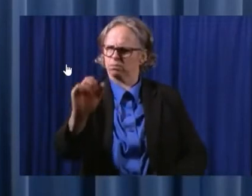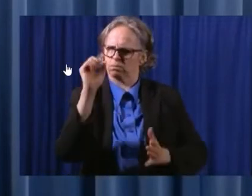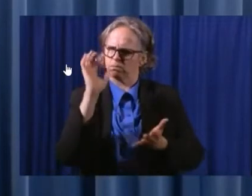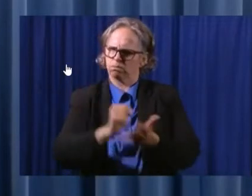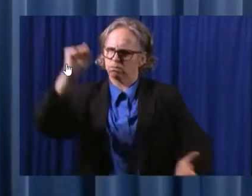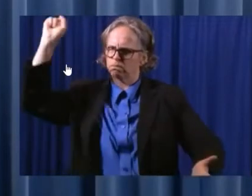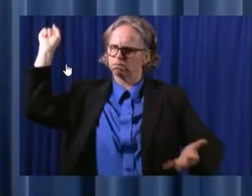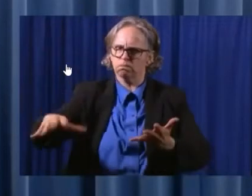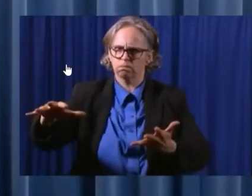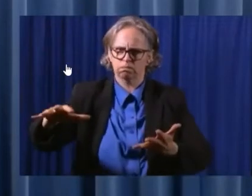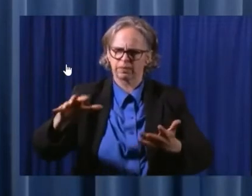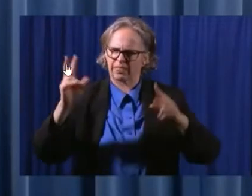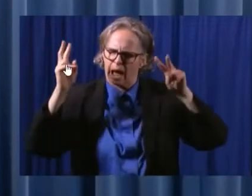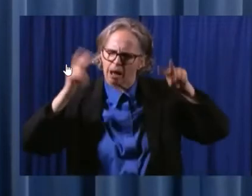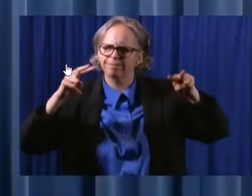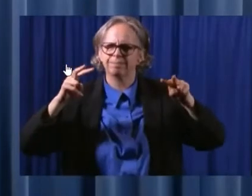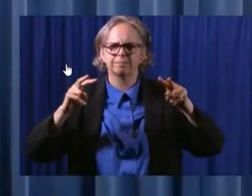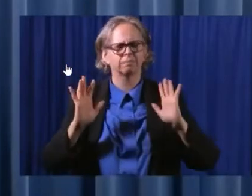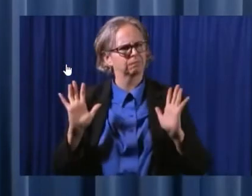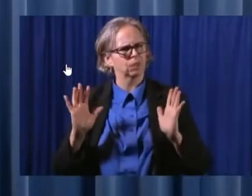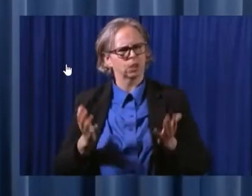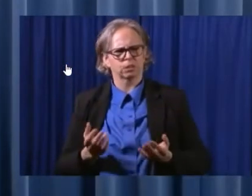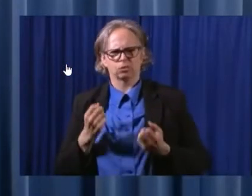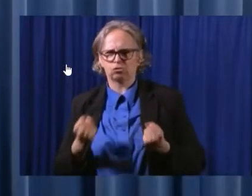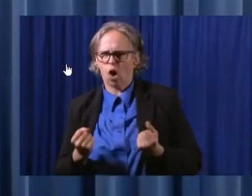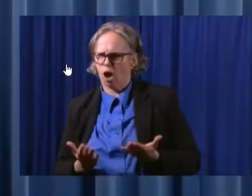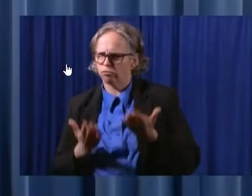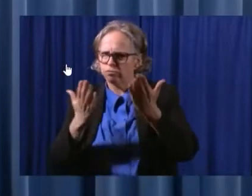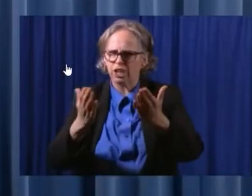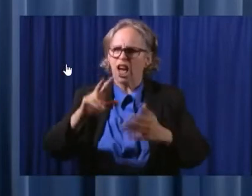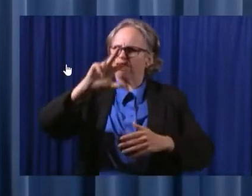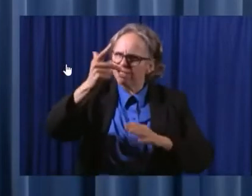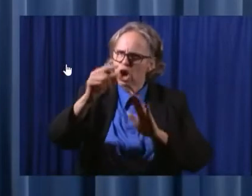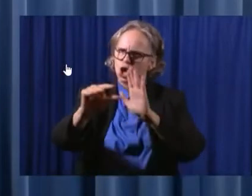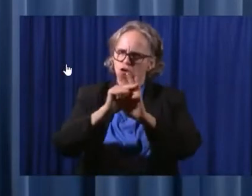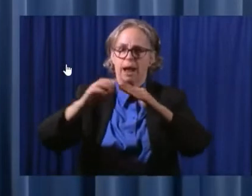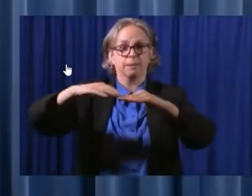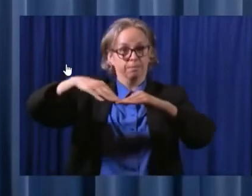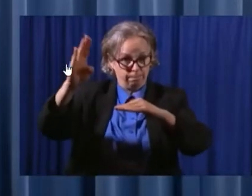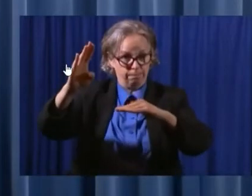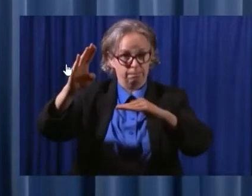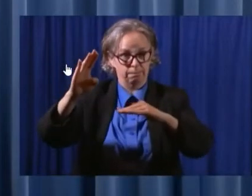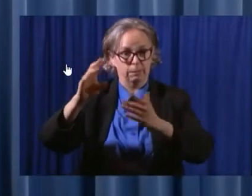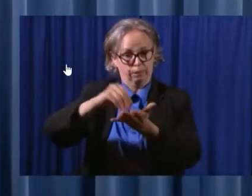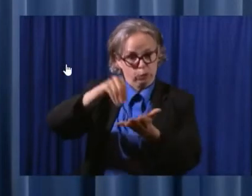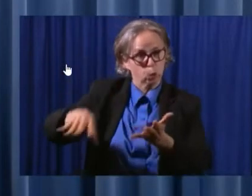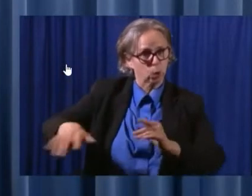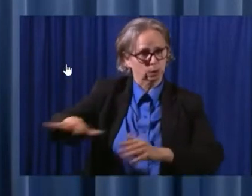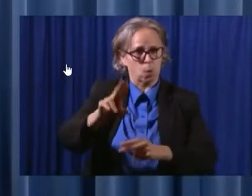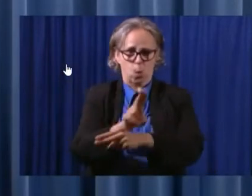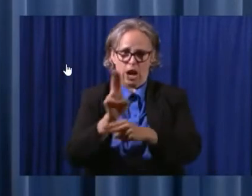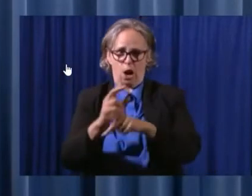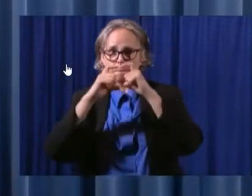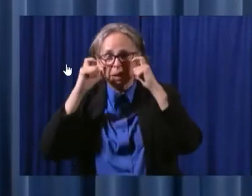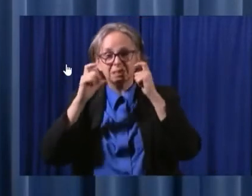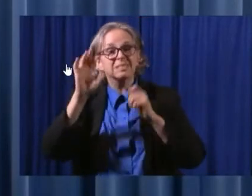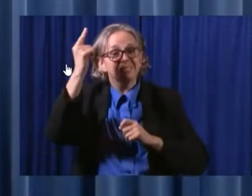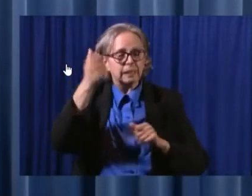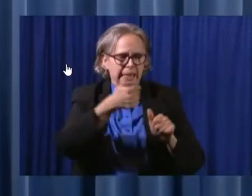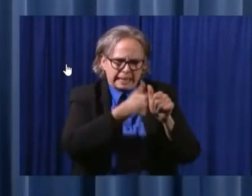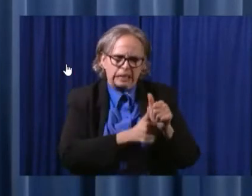strong recommendation. Again, we ask the schools to look at the science